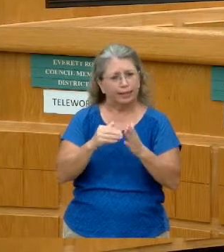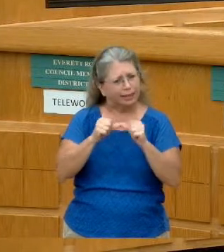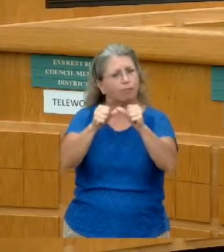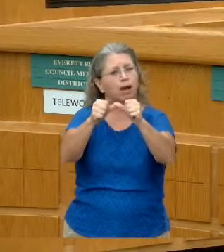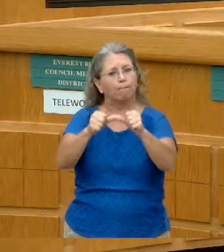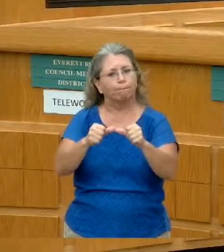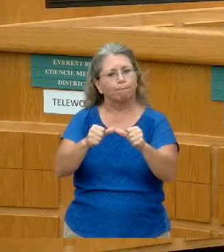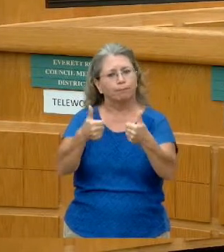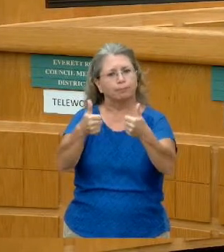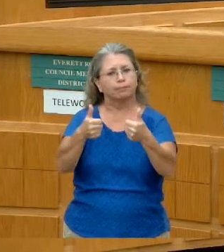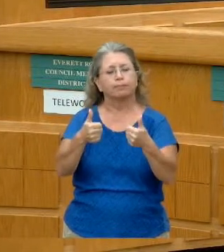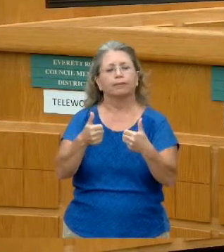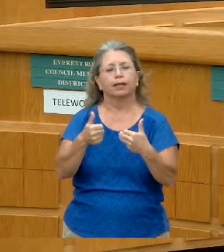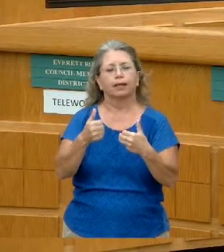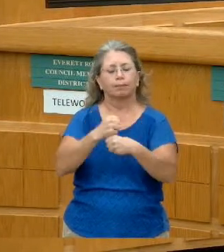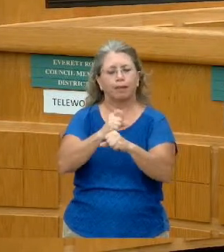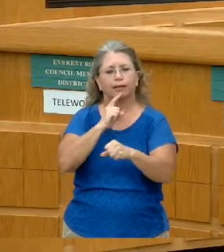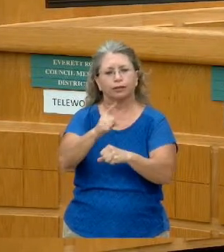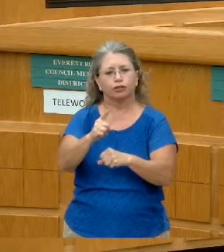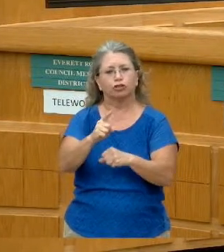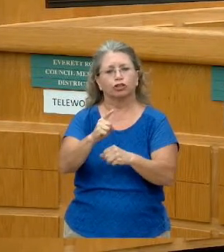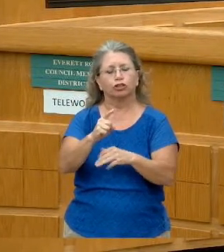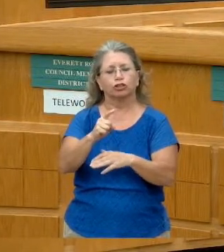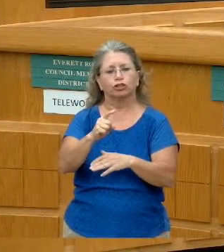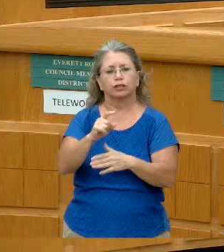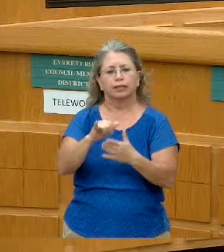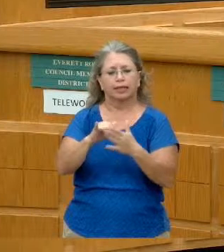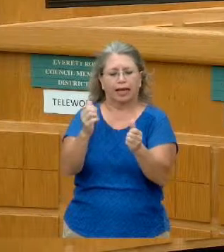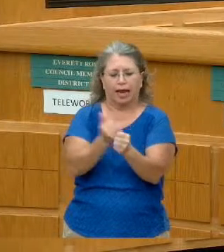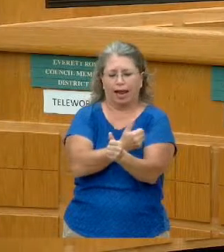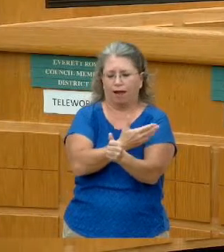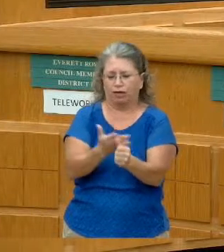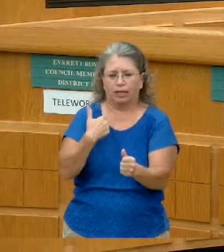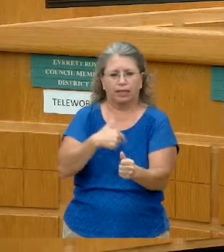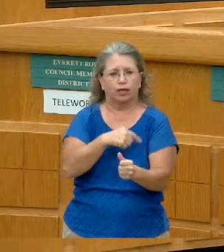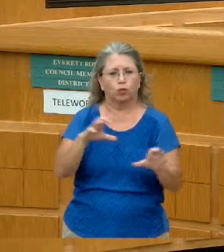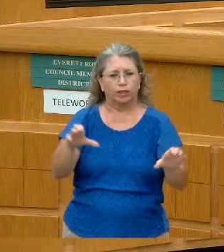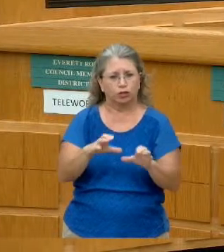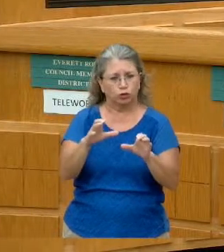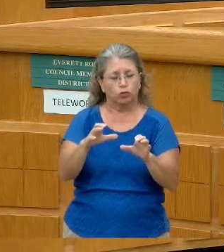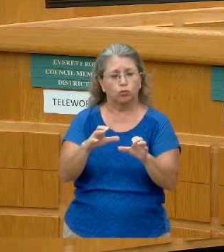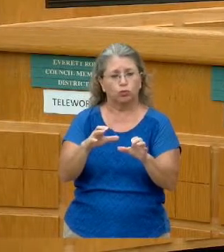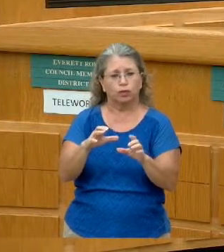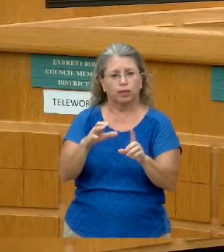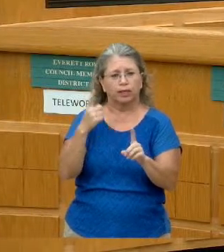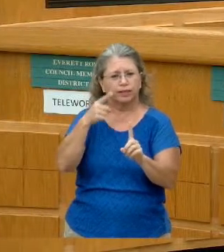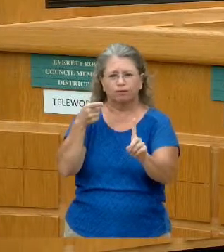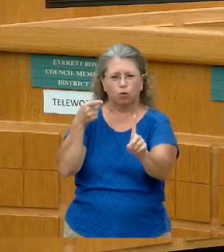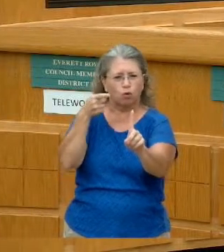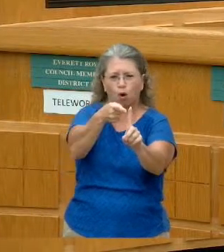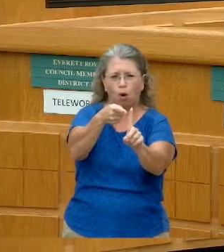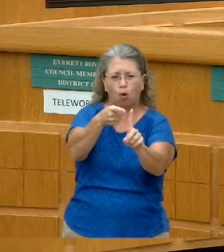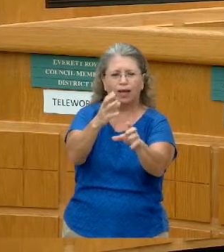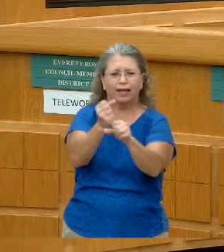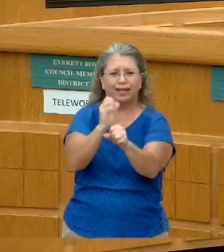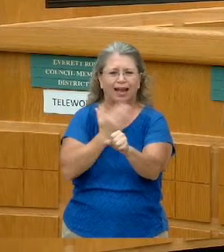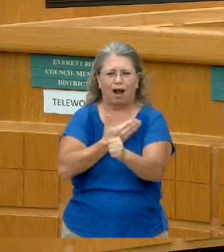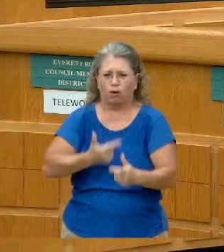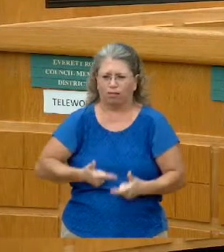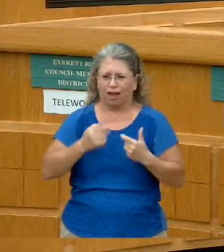up. Let's make certain that everything we do is in an effort to get our lives